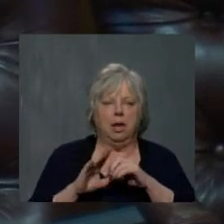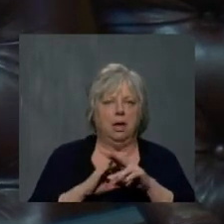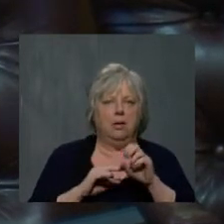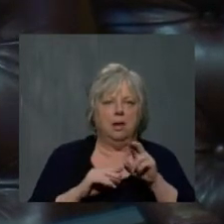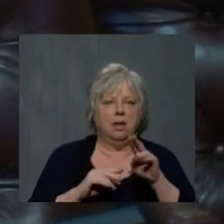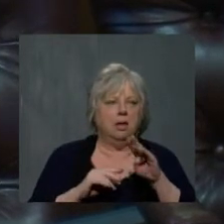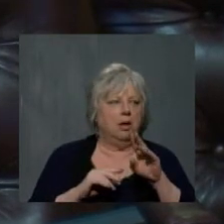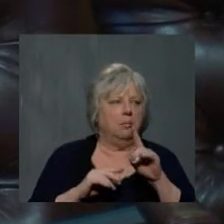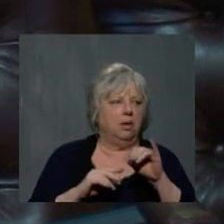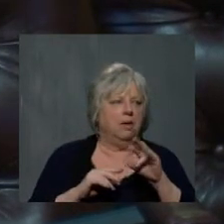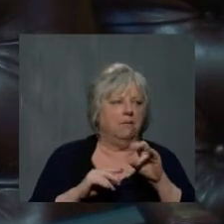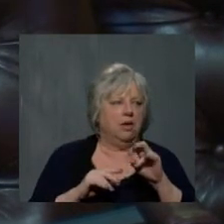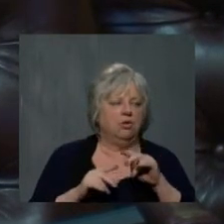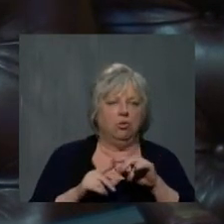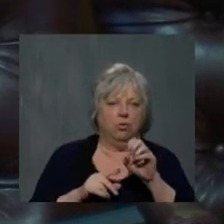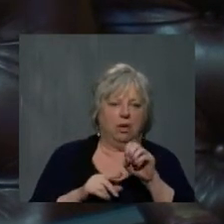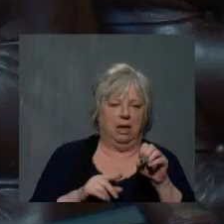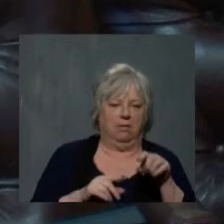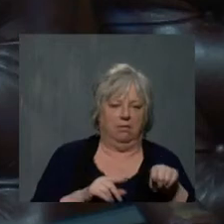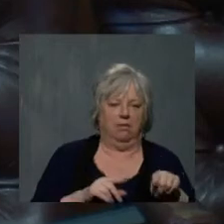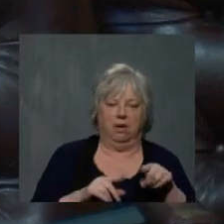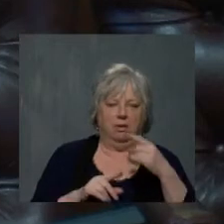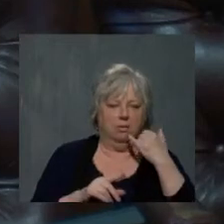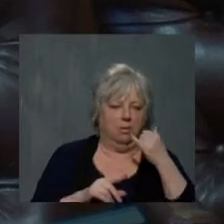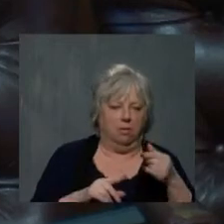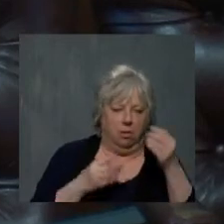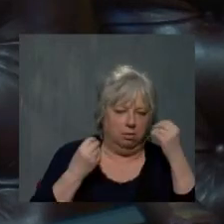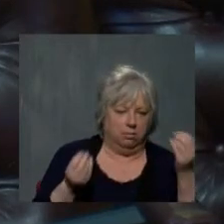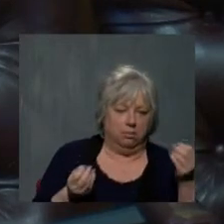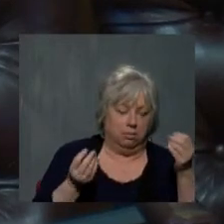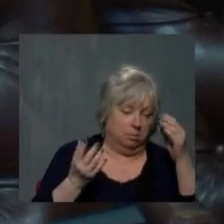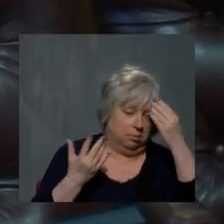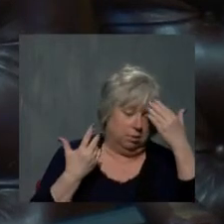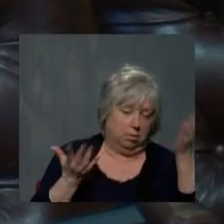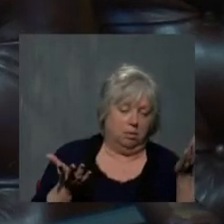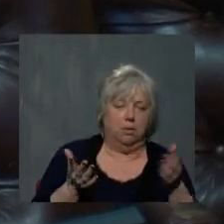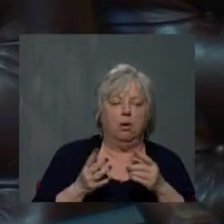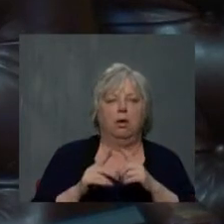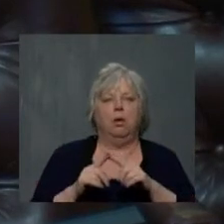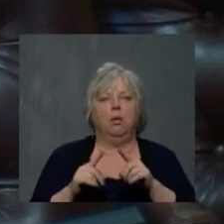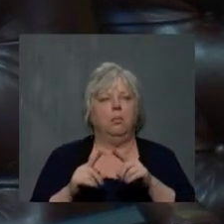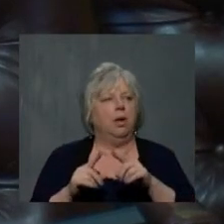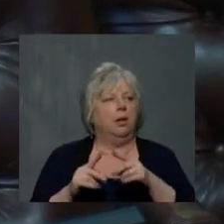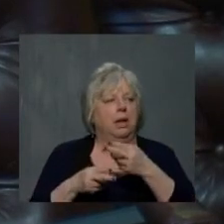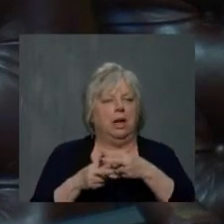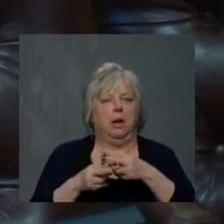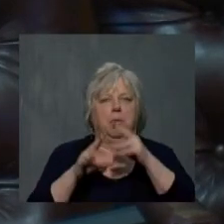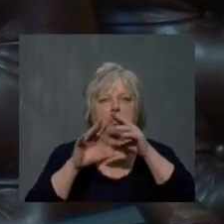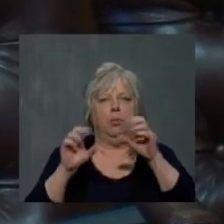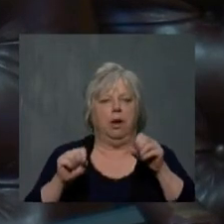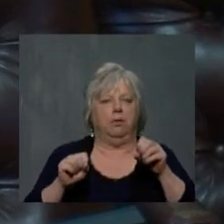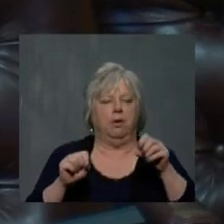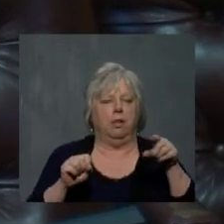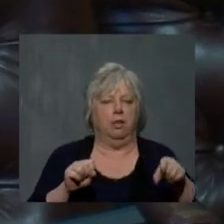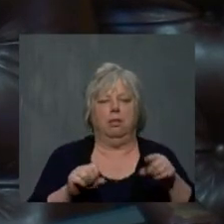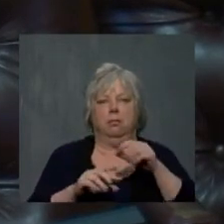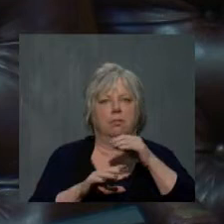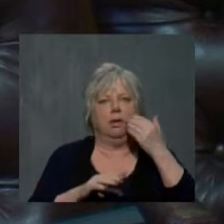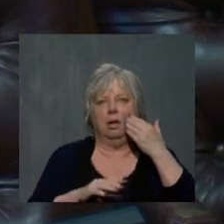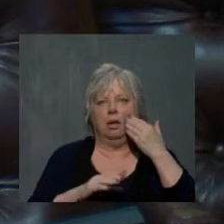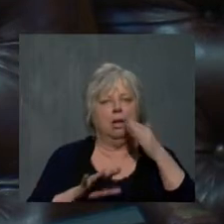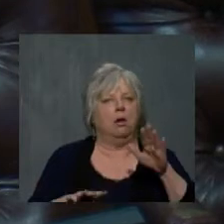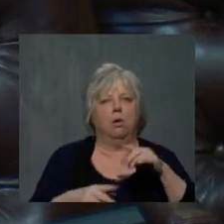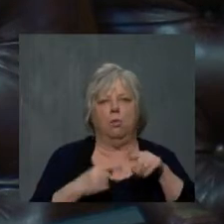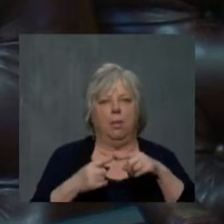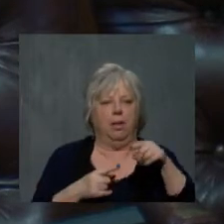subdivision to the east of this to call, but the neighborhood president there was not aware of